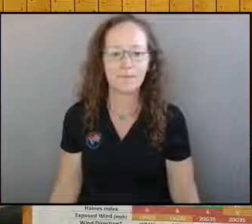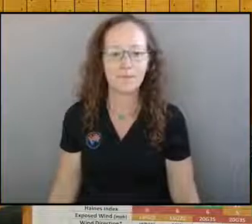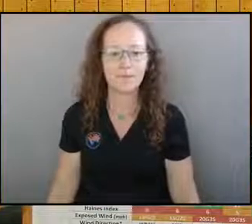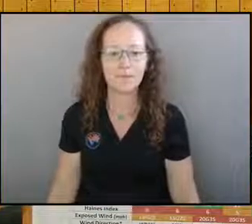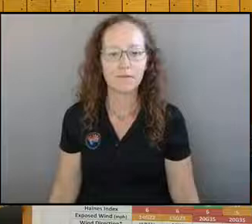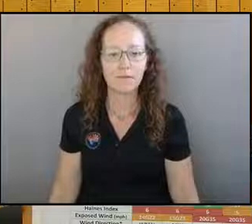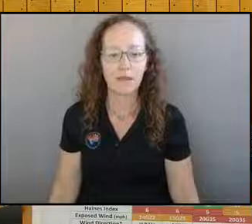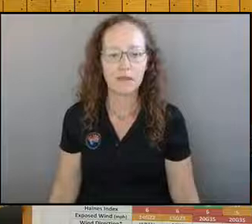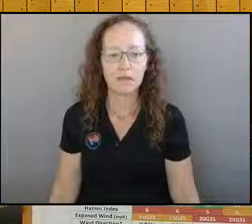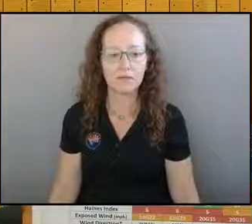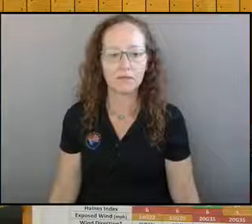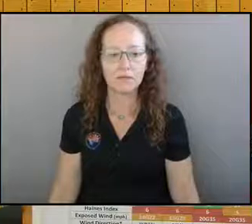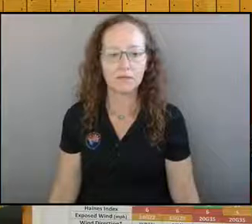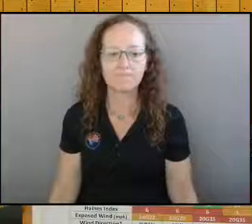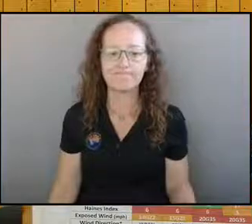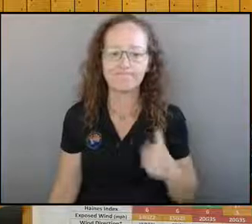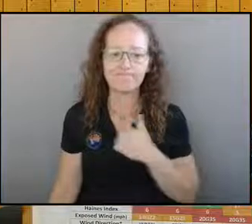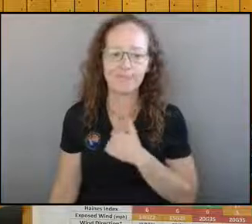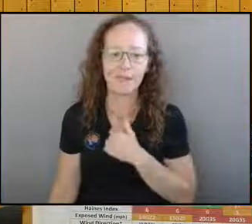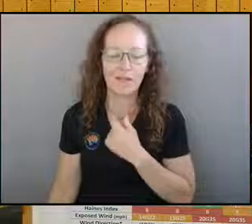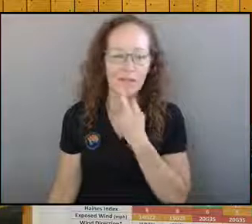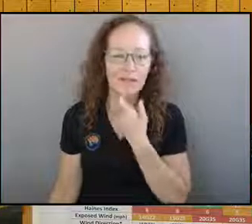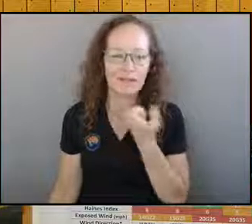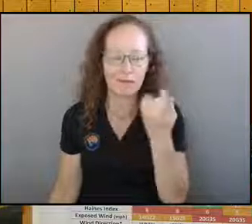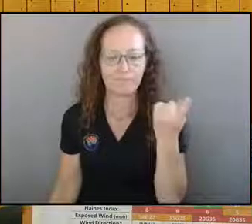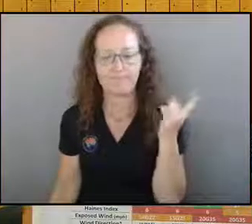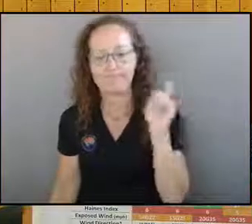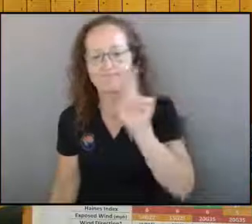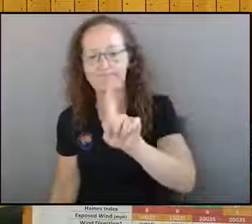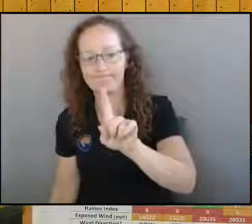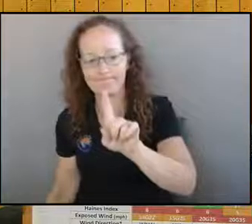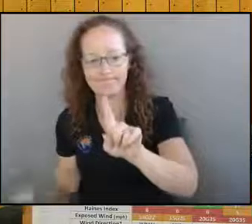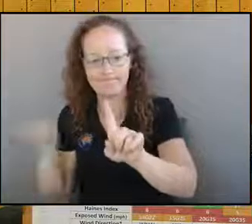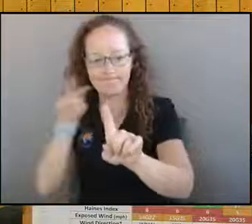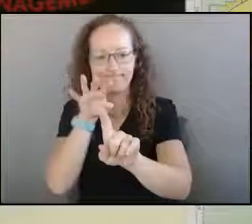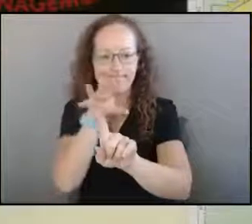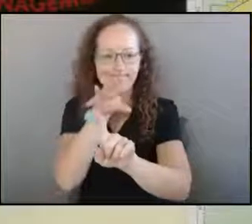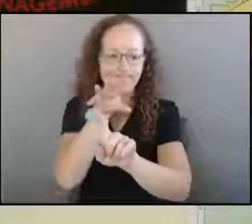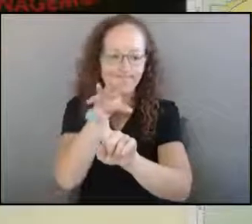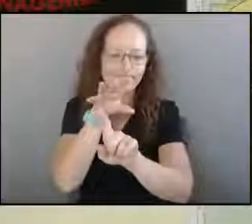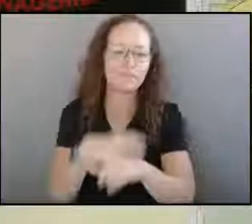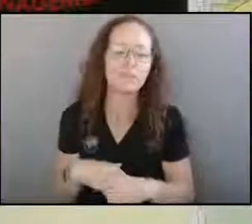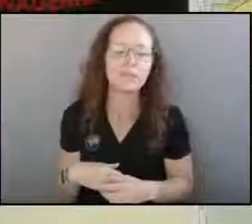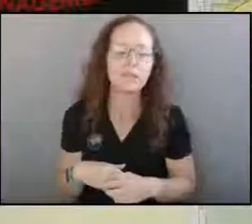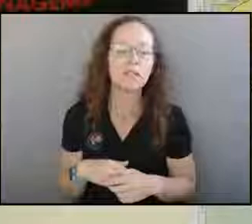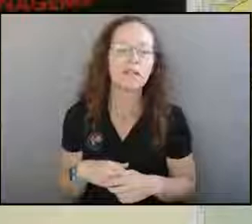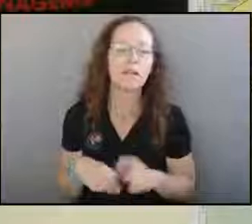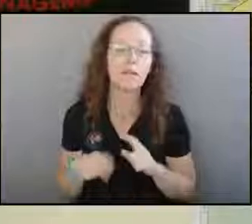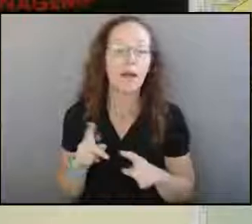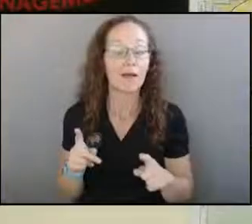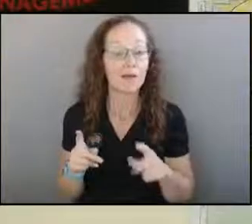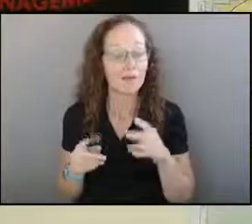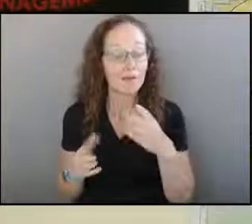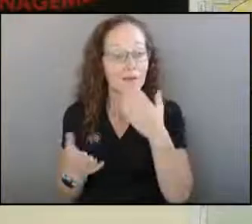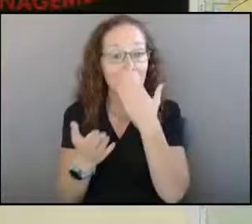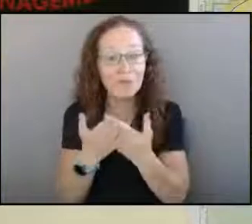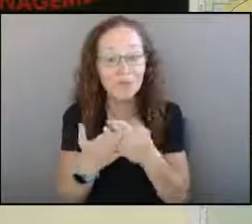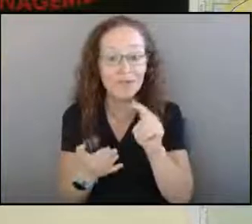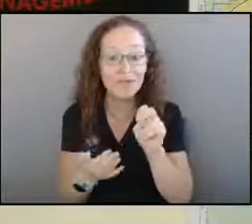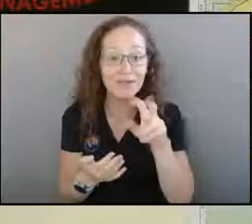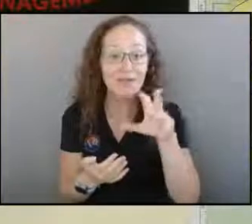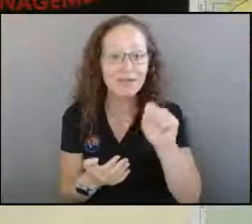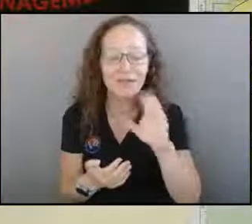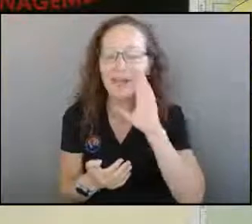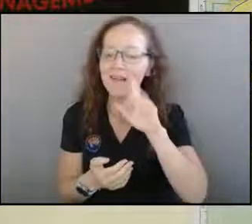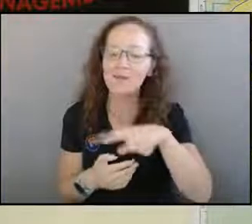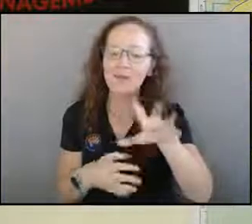So my apologies for turning my back to you guys. Got some fairly good news. I know you guys are used to me getting up here and saying some